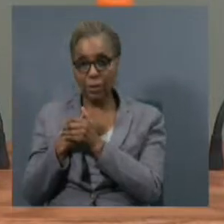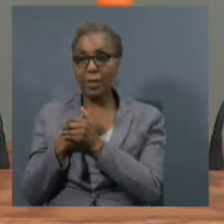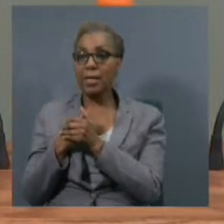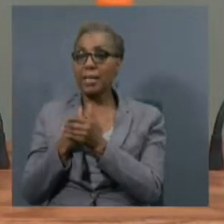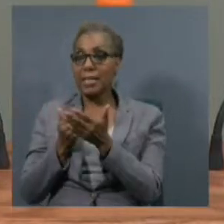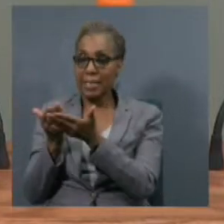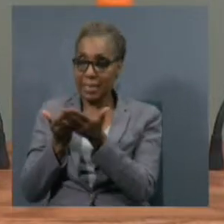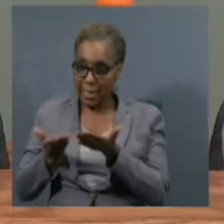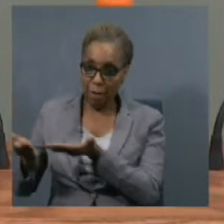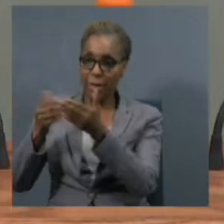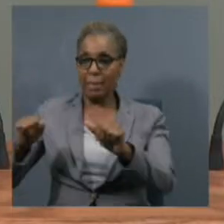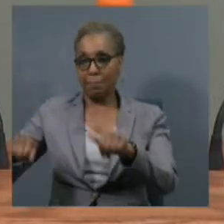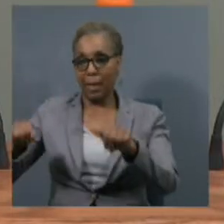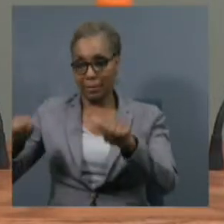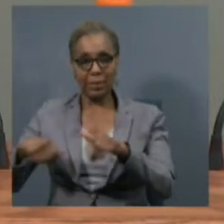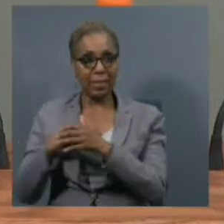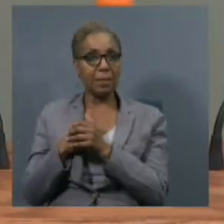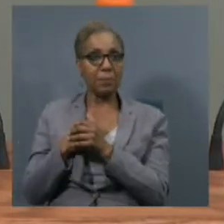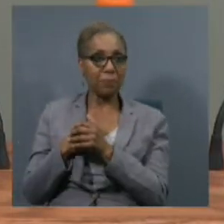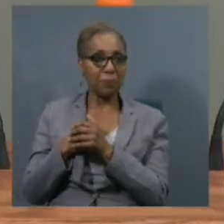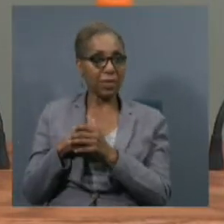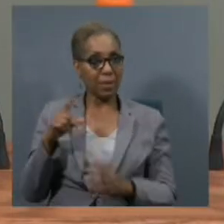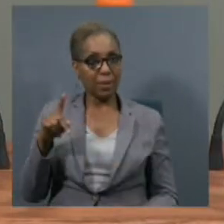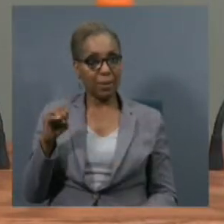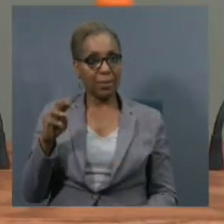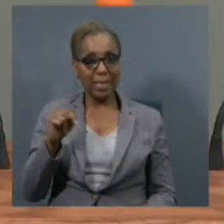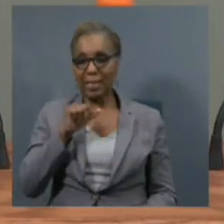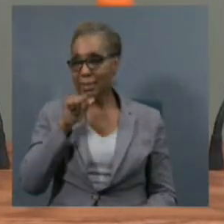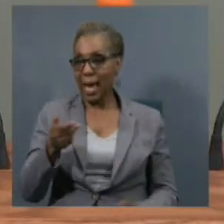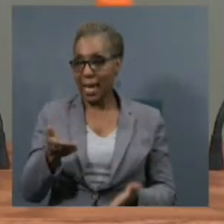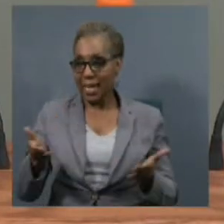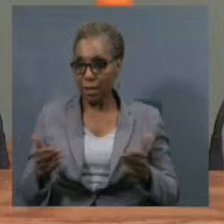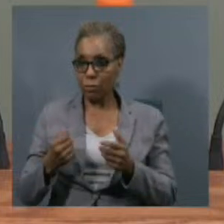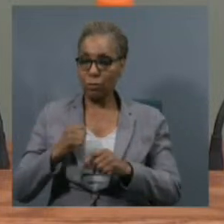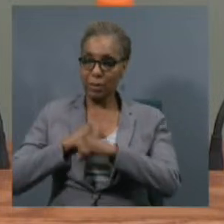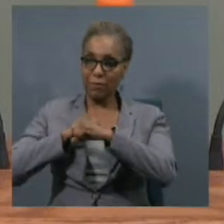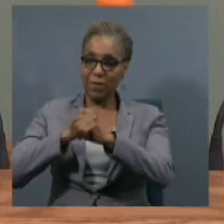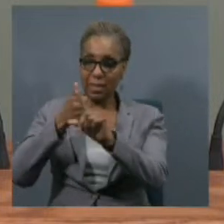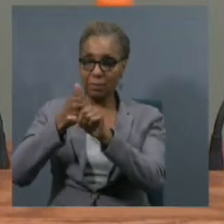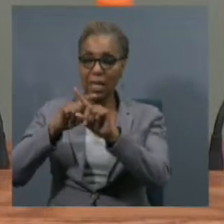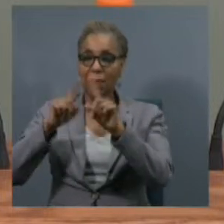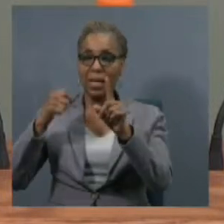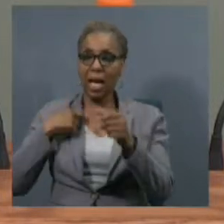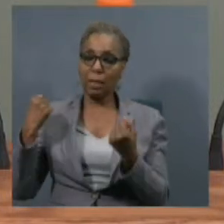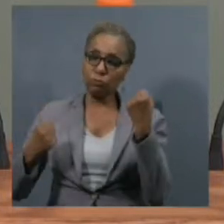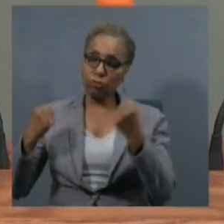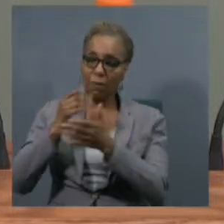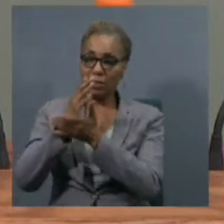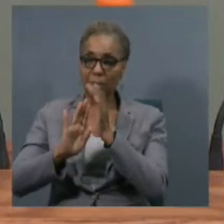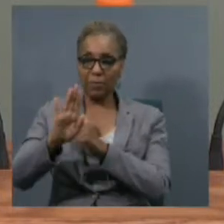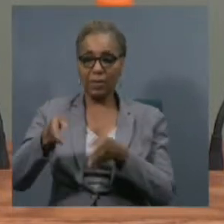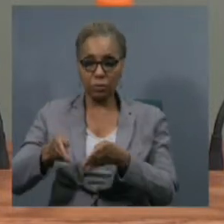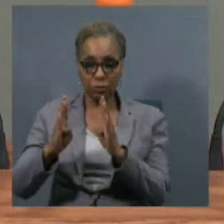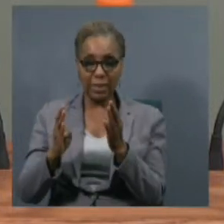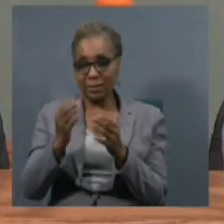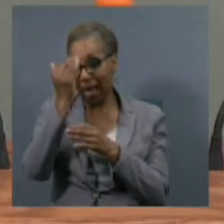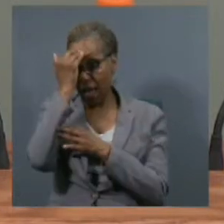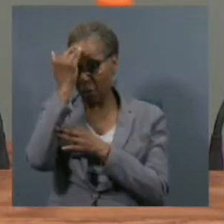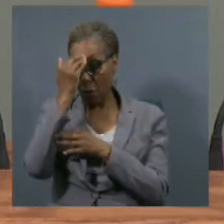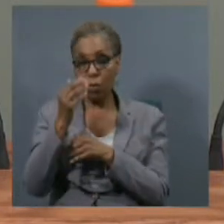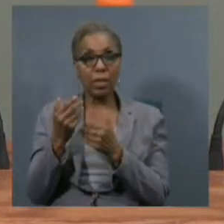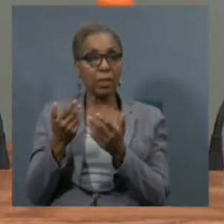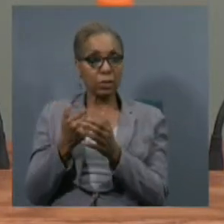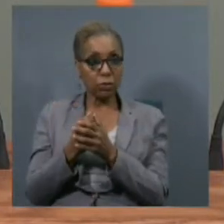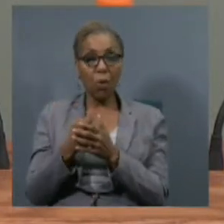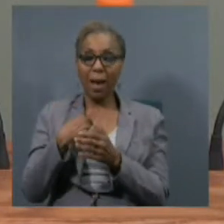capacity. And Ken's not here to defend himself, but I drive some of his streets, I know. Sure. But,